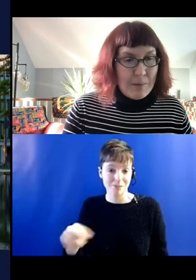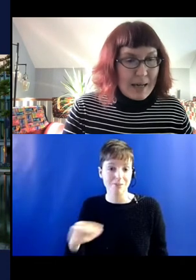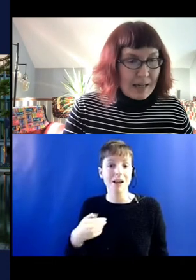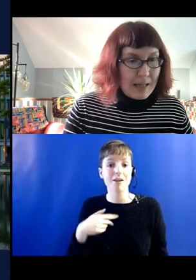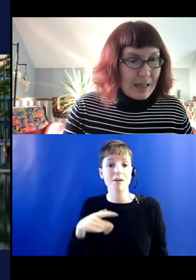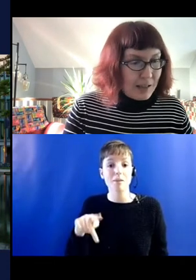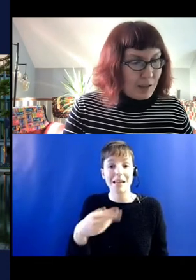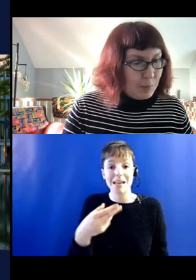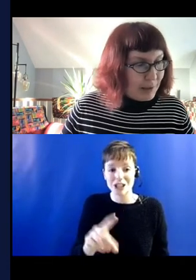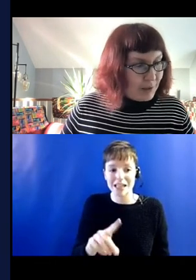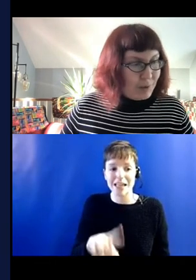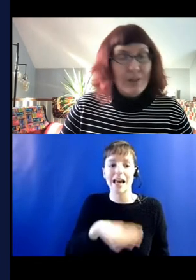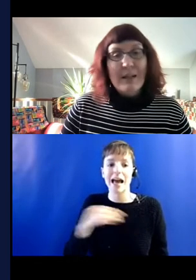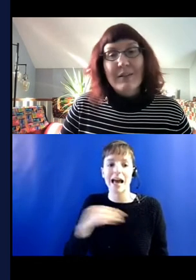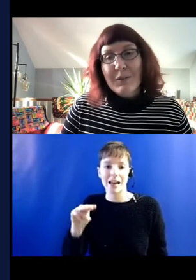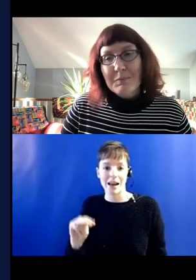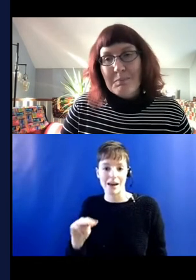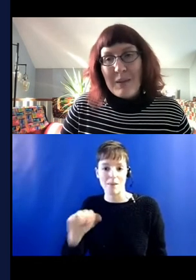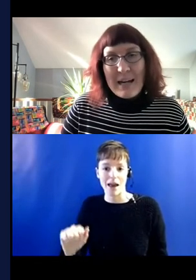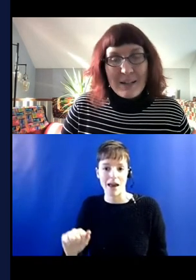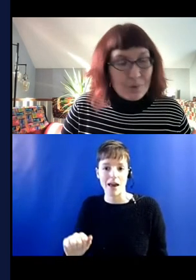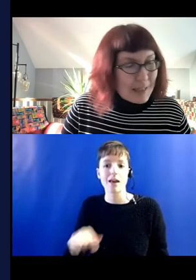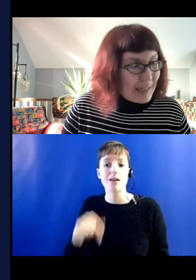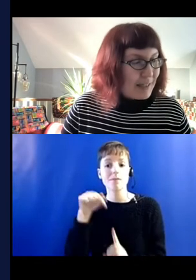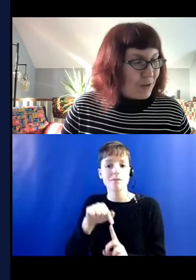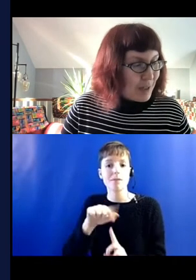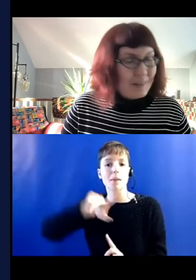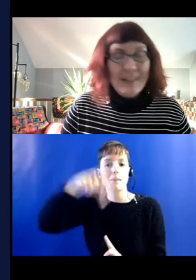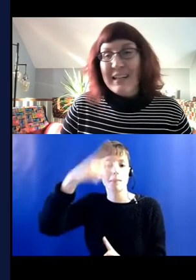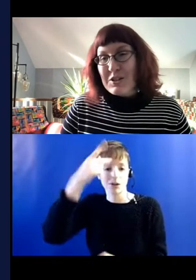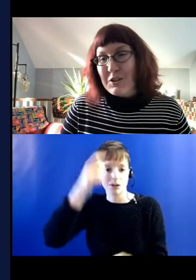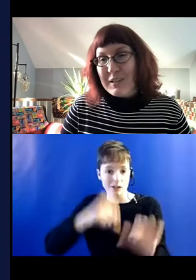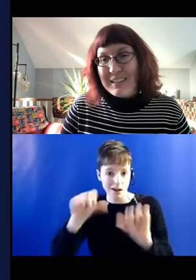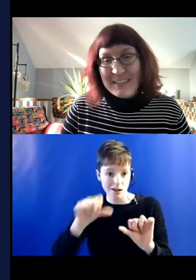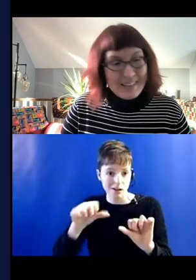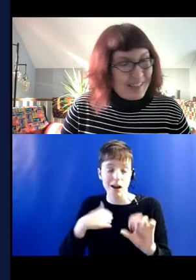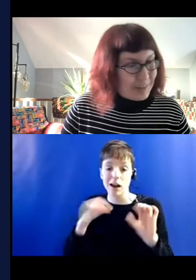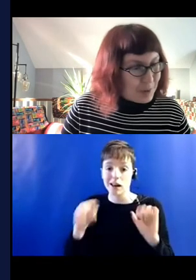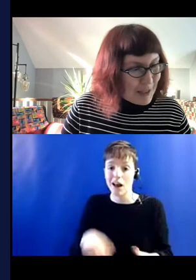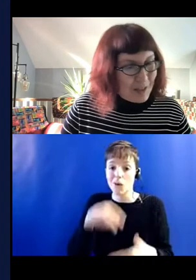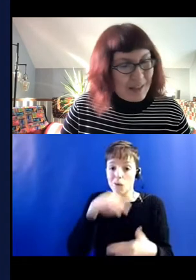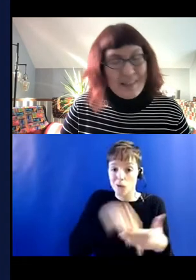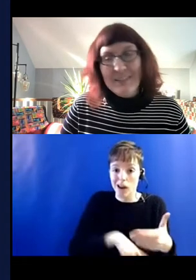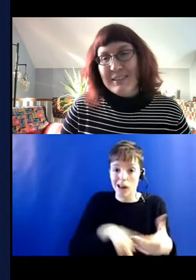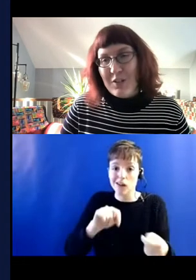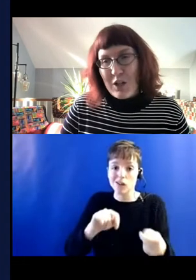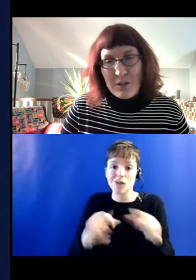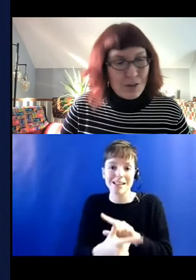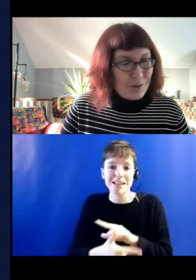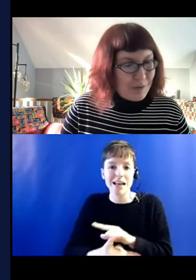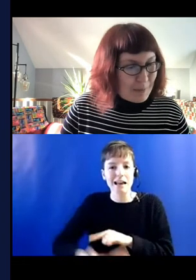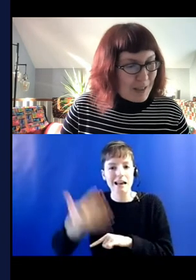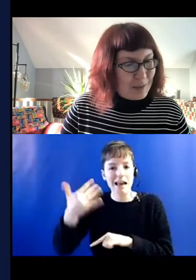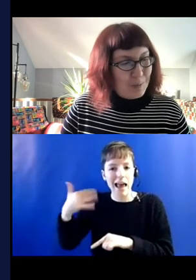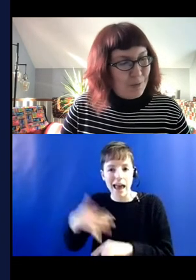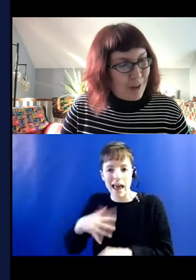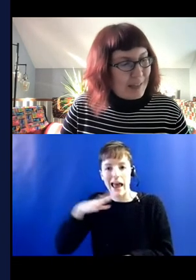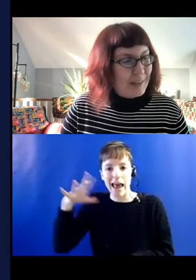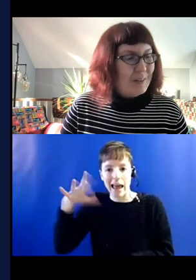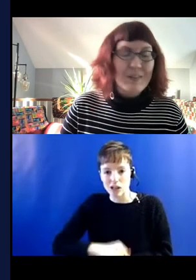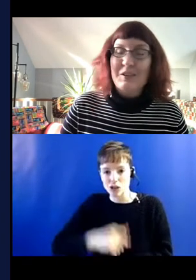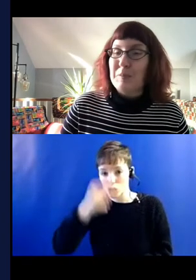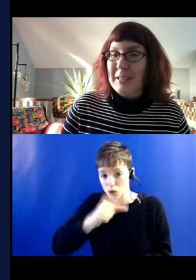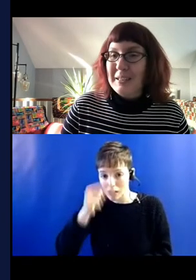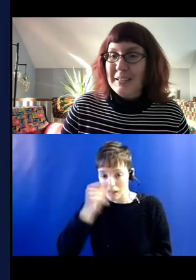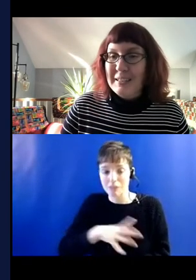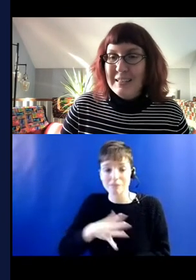and an MA in political science. I can read and translate ancient Greek. I specialize in gender, feminism,